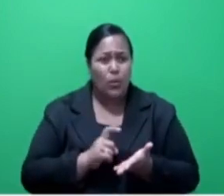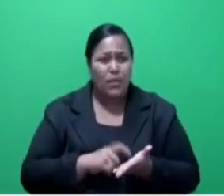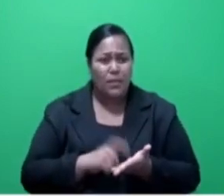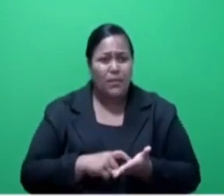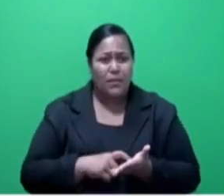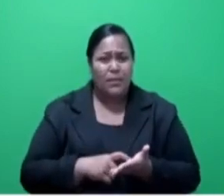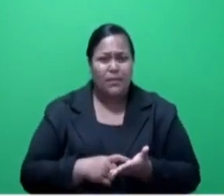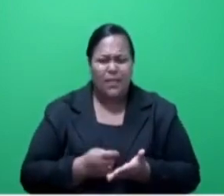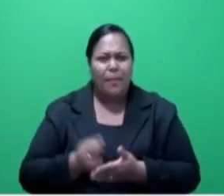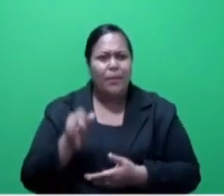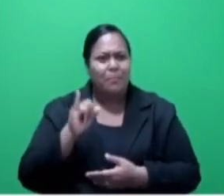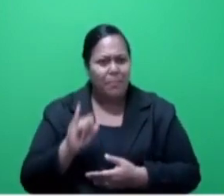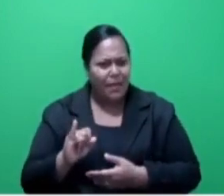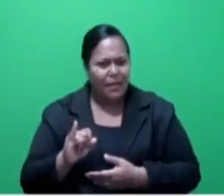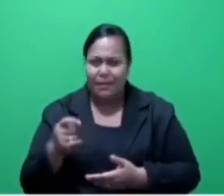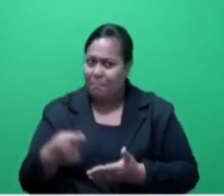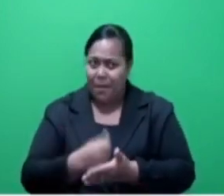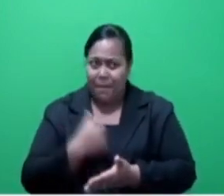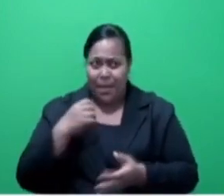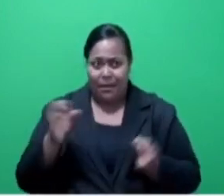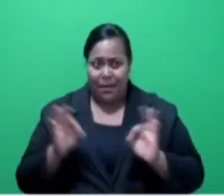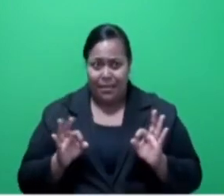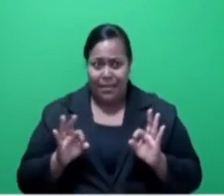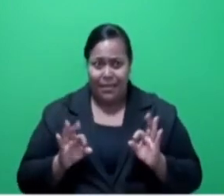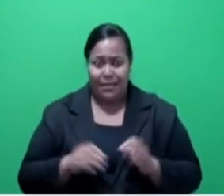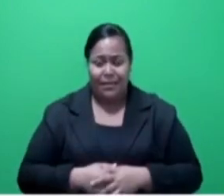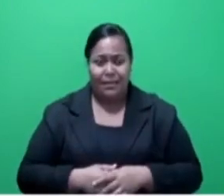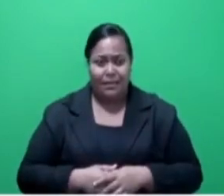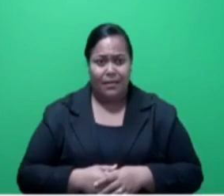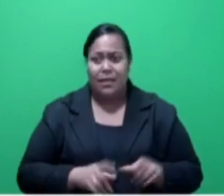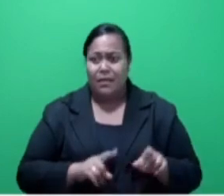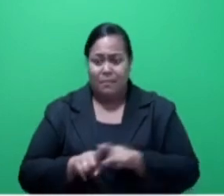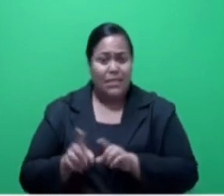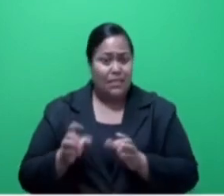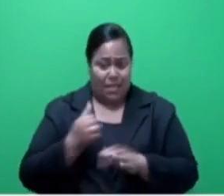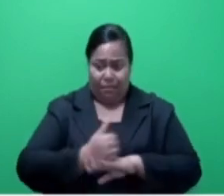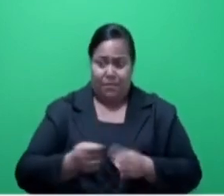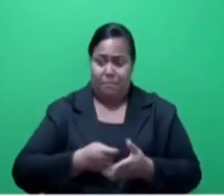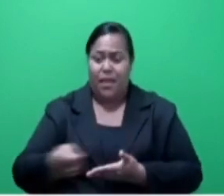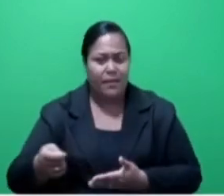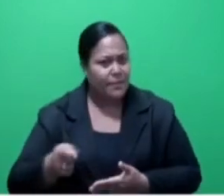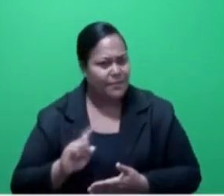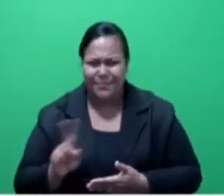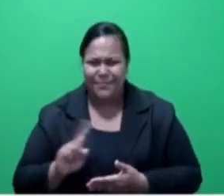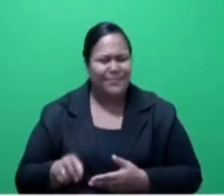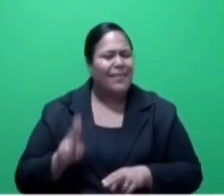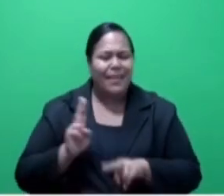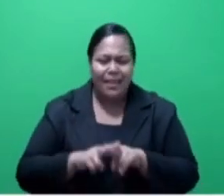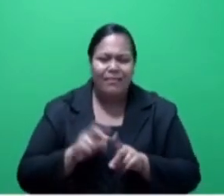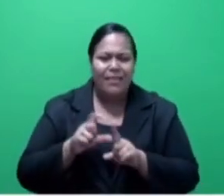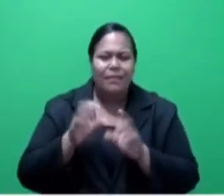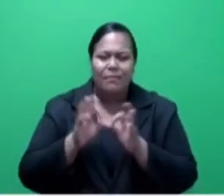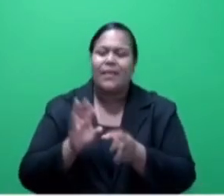Usamate pointed out, does not mean the guarantee will be called upon, because FDB does make some profit